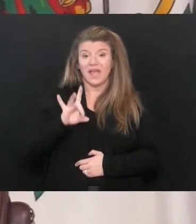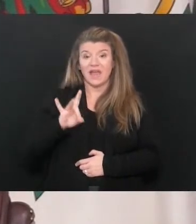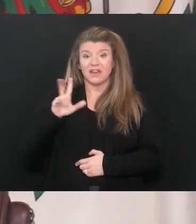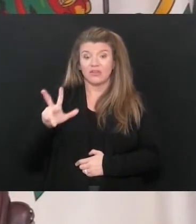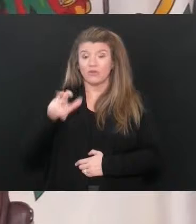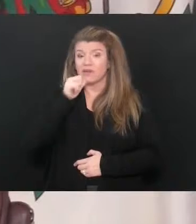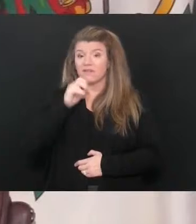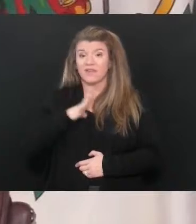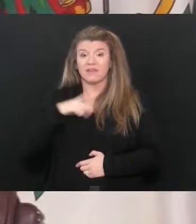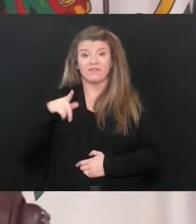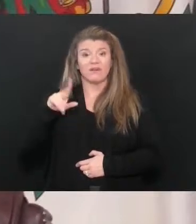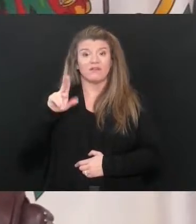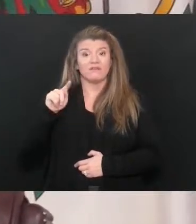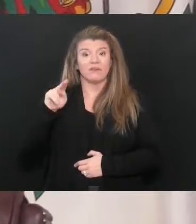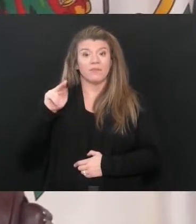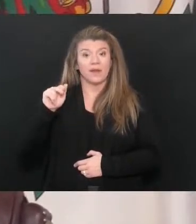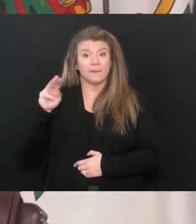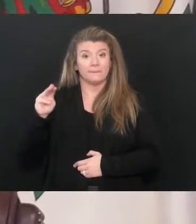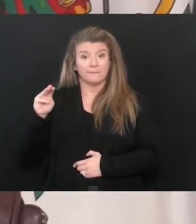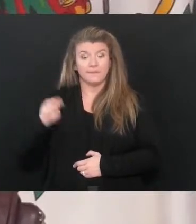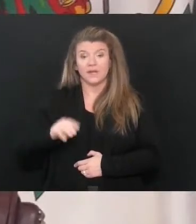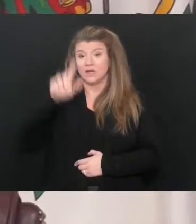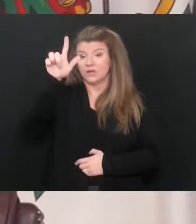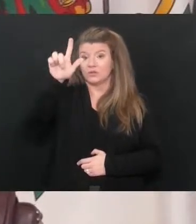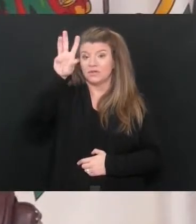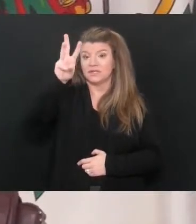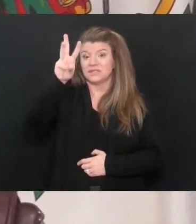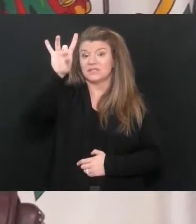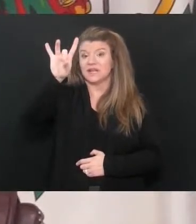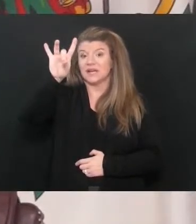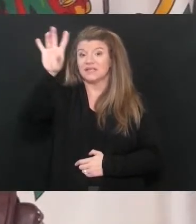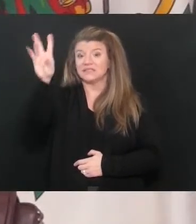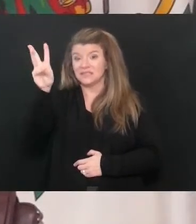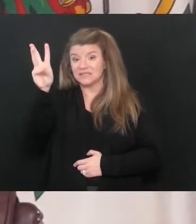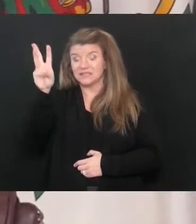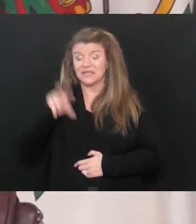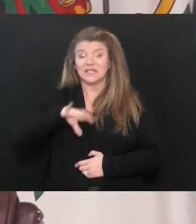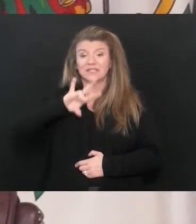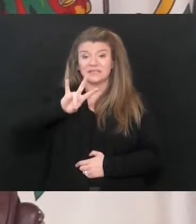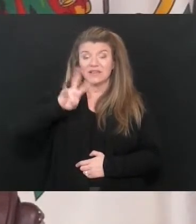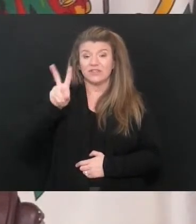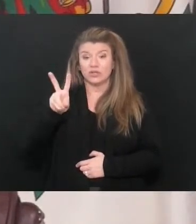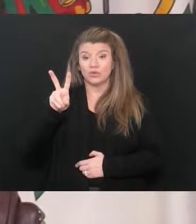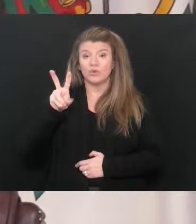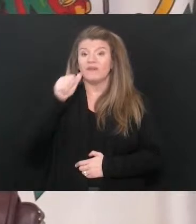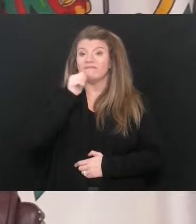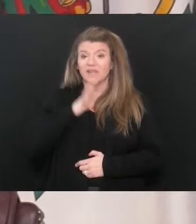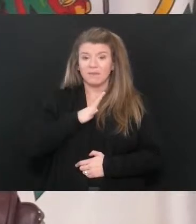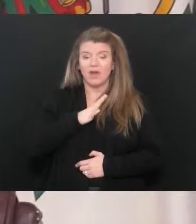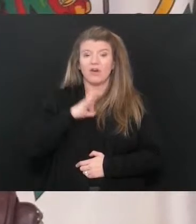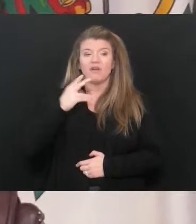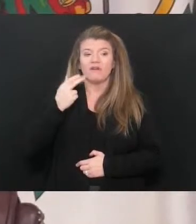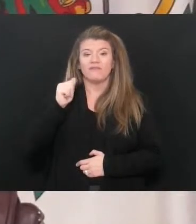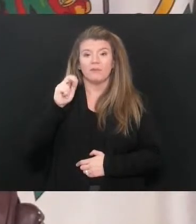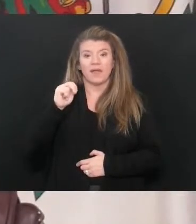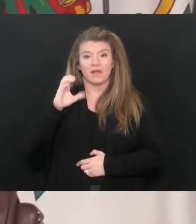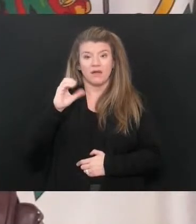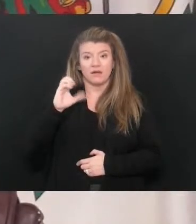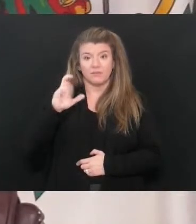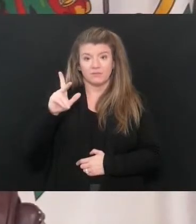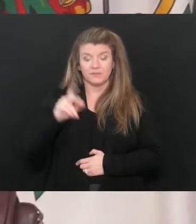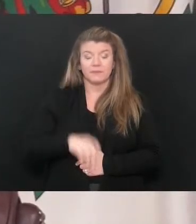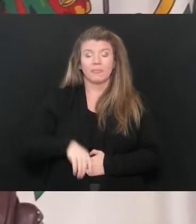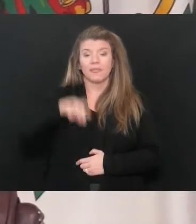83-year-old female from Putnam County. Our 2,686th death is a 72-year-old female from Hancock County.